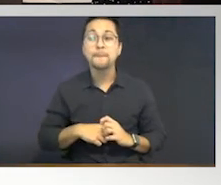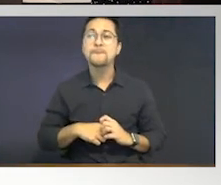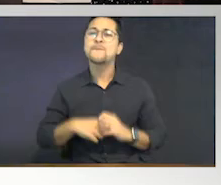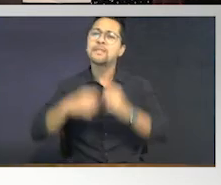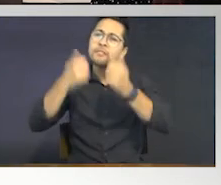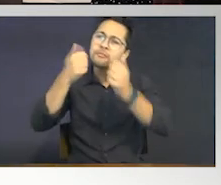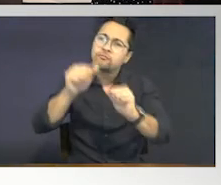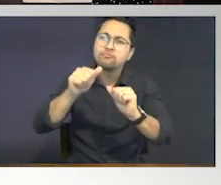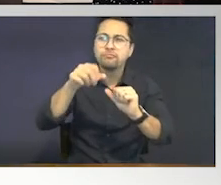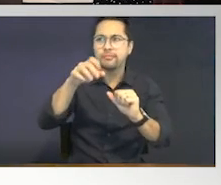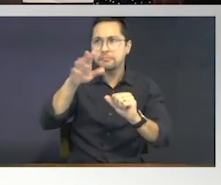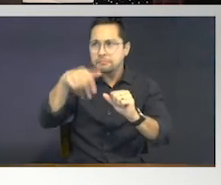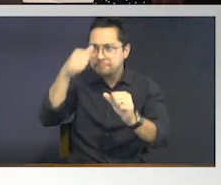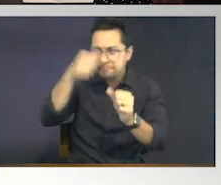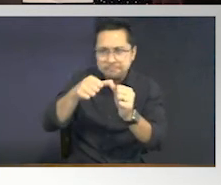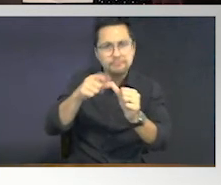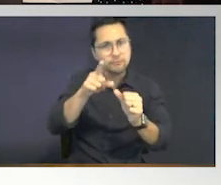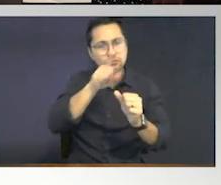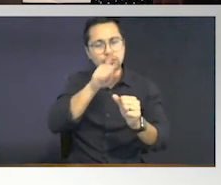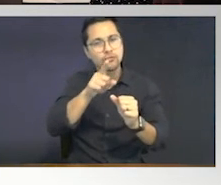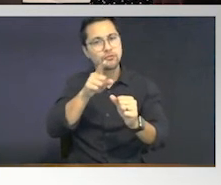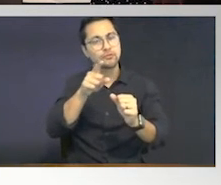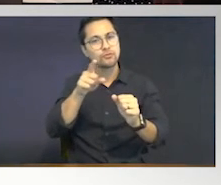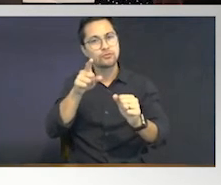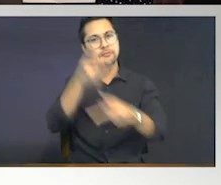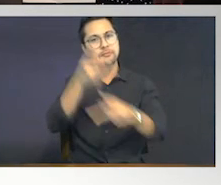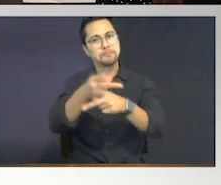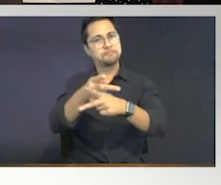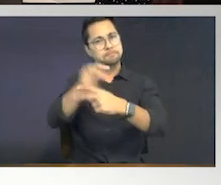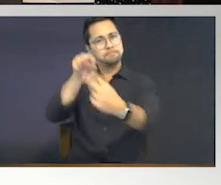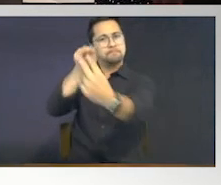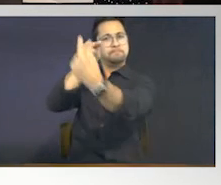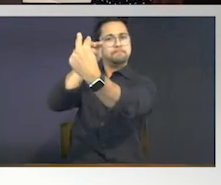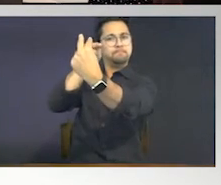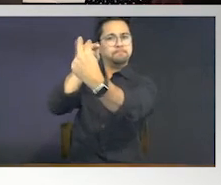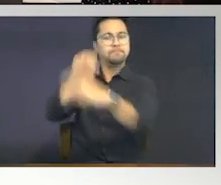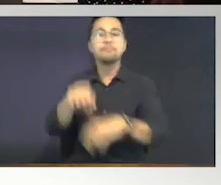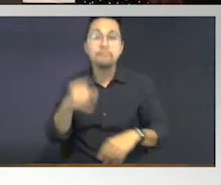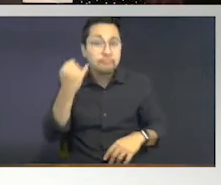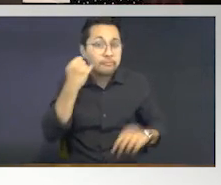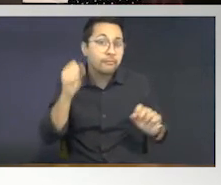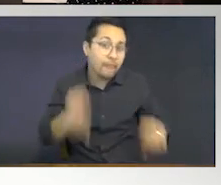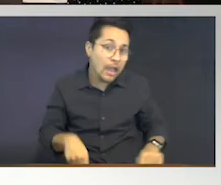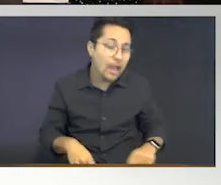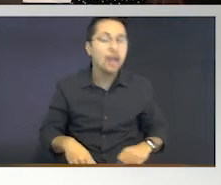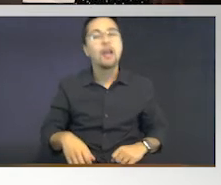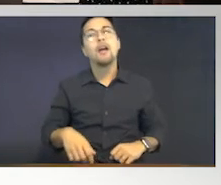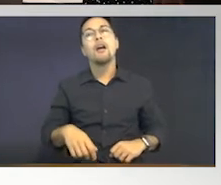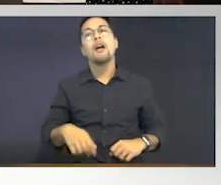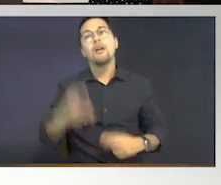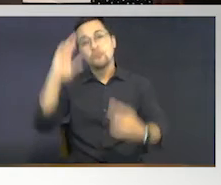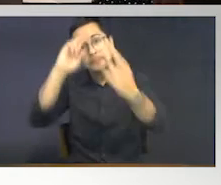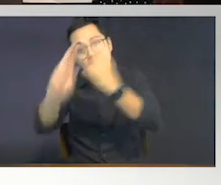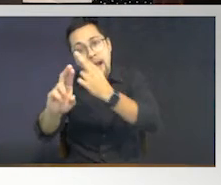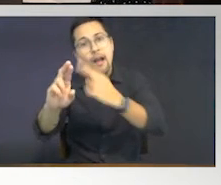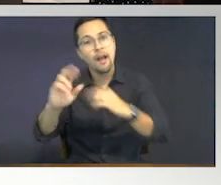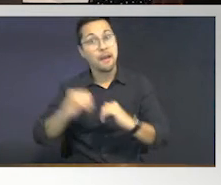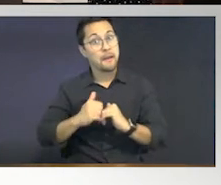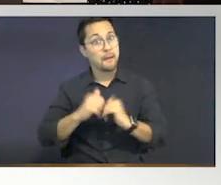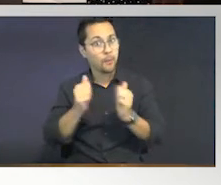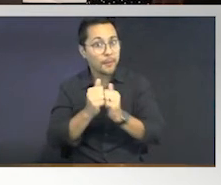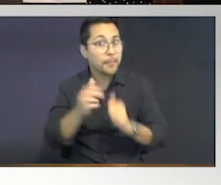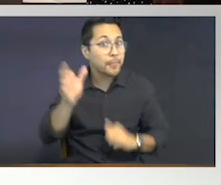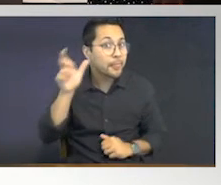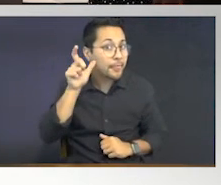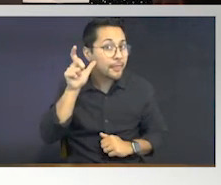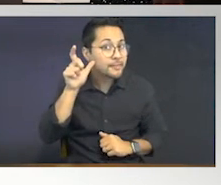try to make sure that you maintain that eye contact, if you can, respect by listening. They always say we